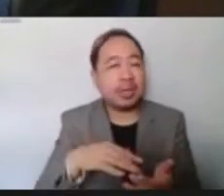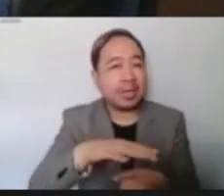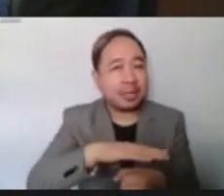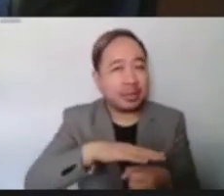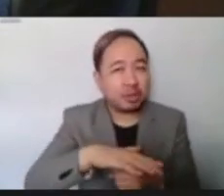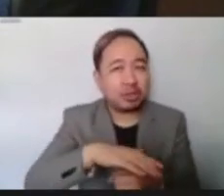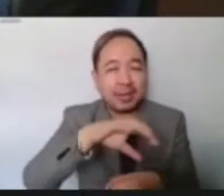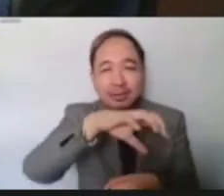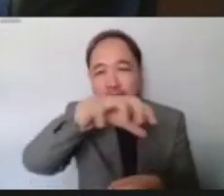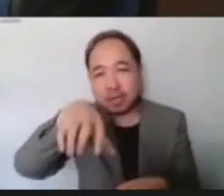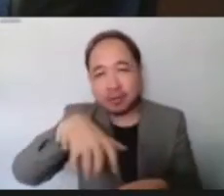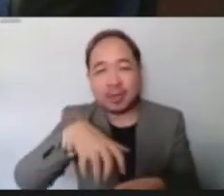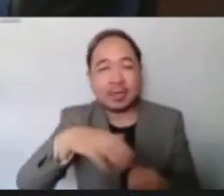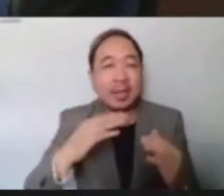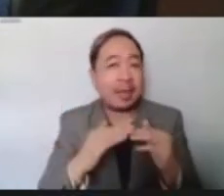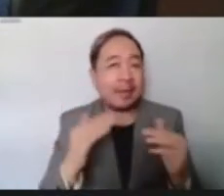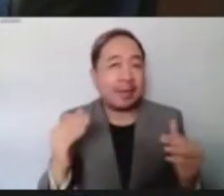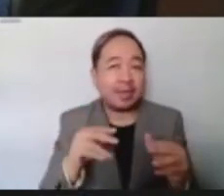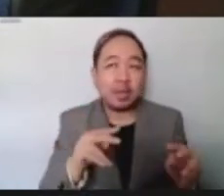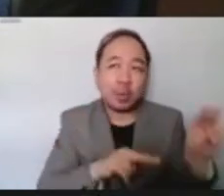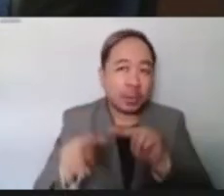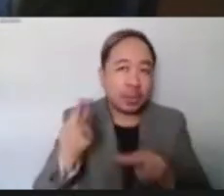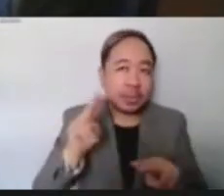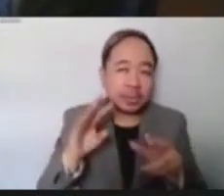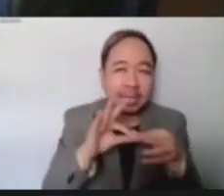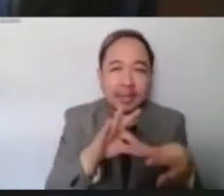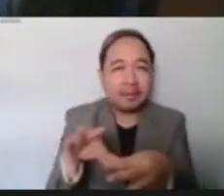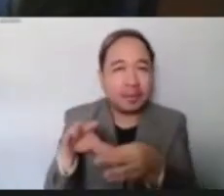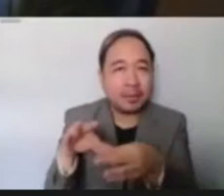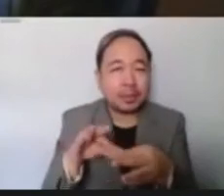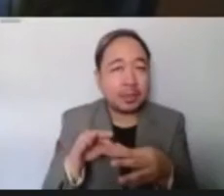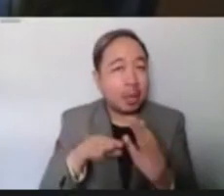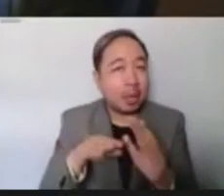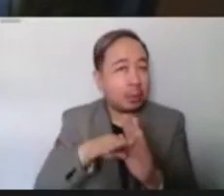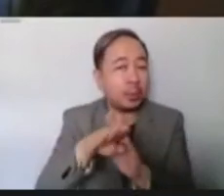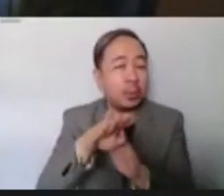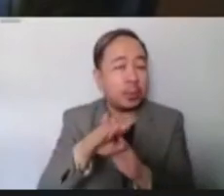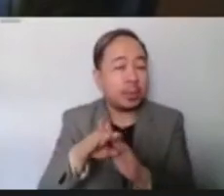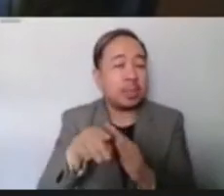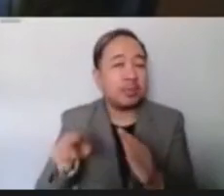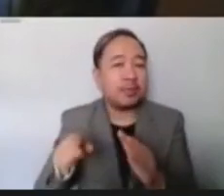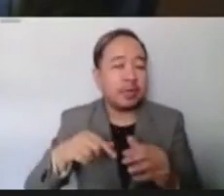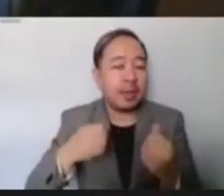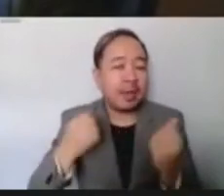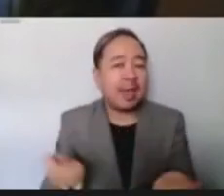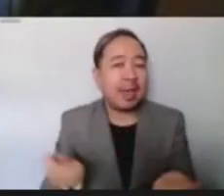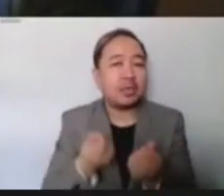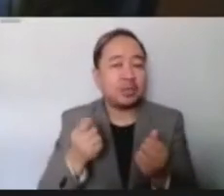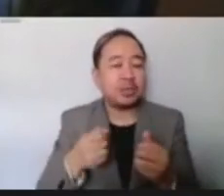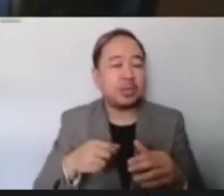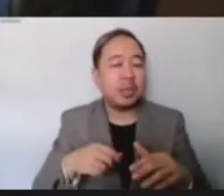level for coordination monitoring and evaluation of progress on action plan by various stakeholders and